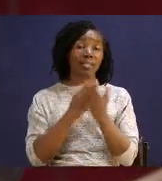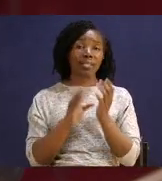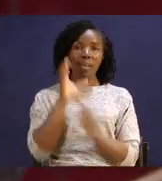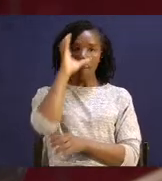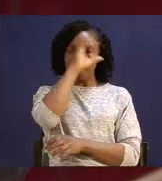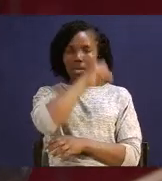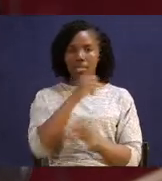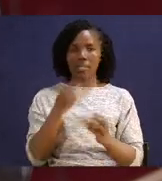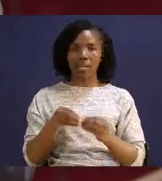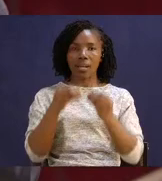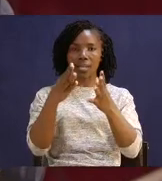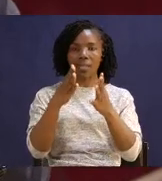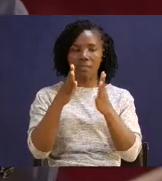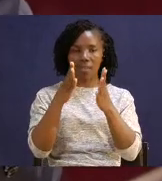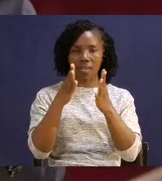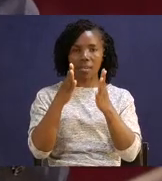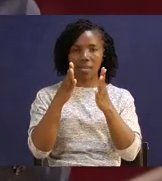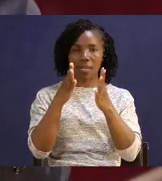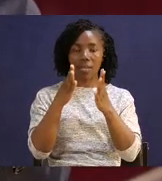of generosity.